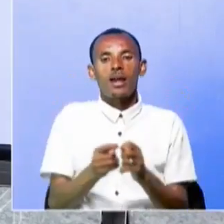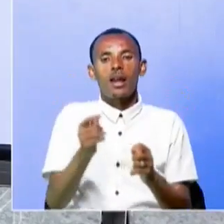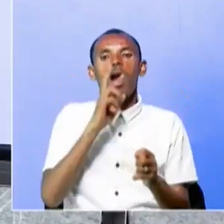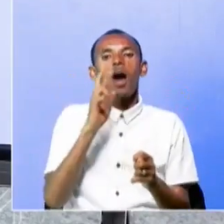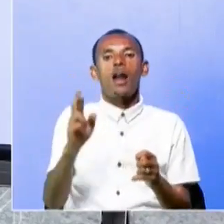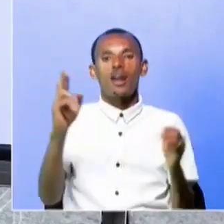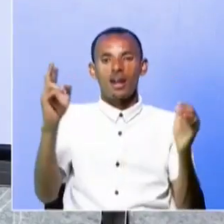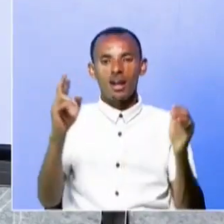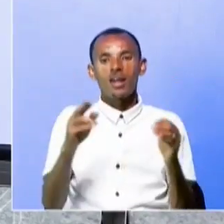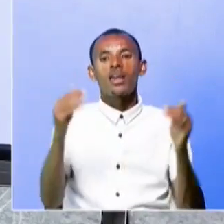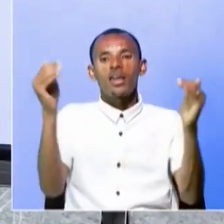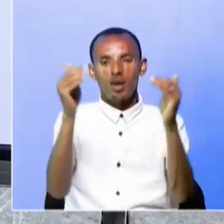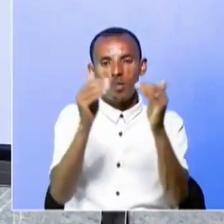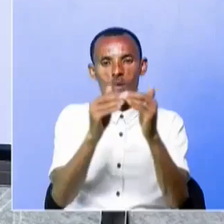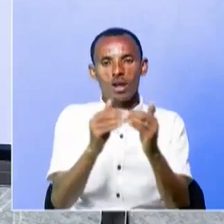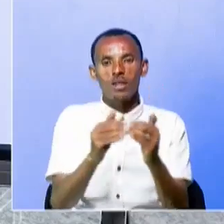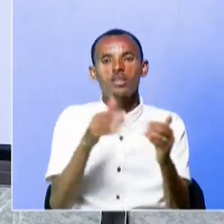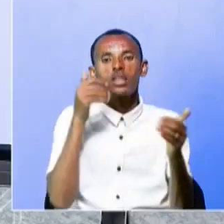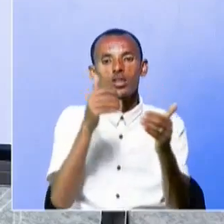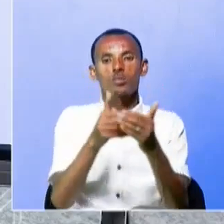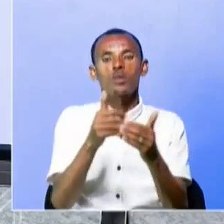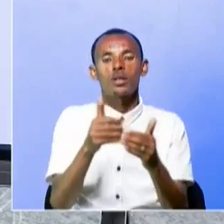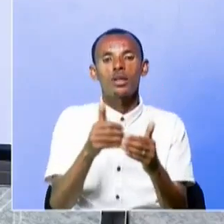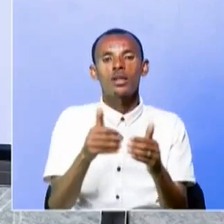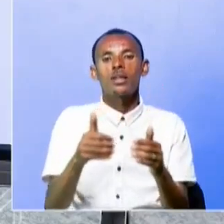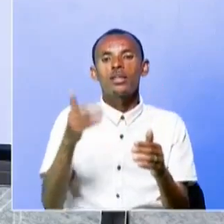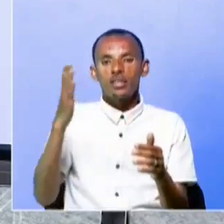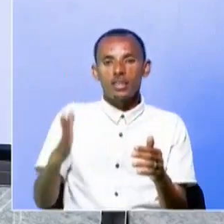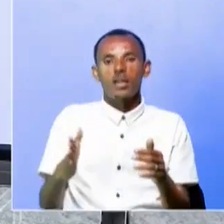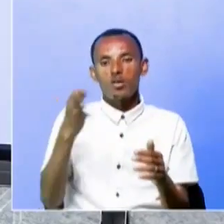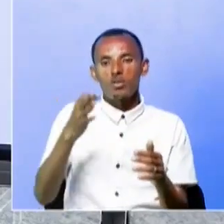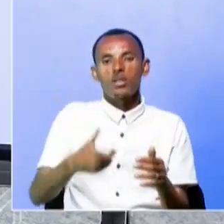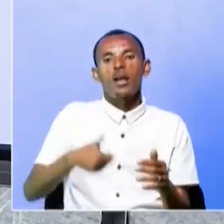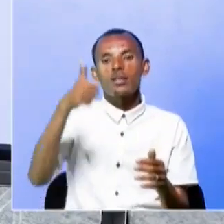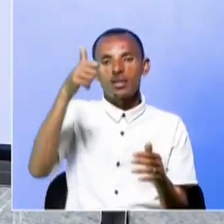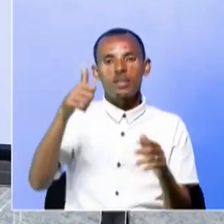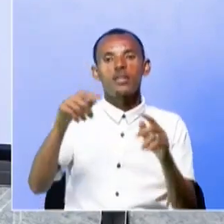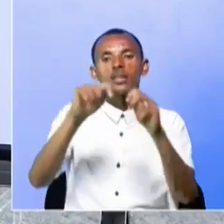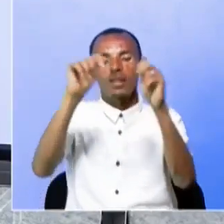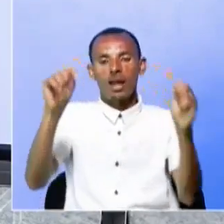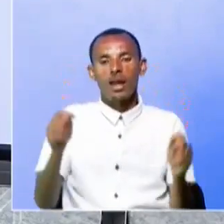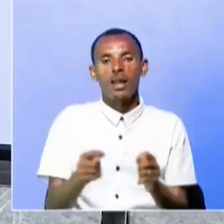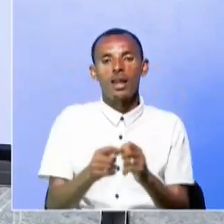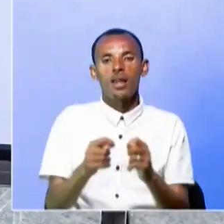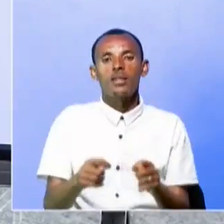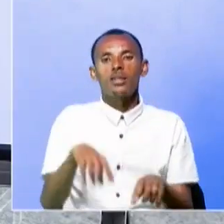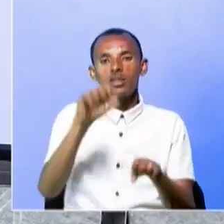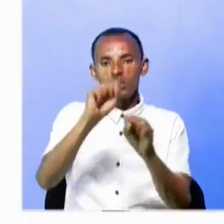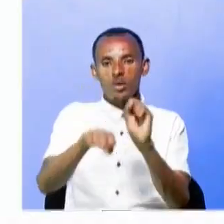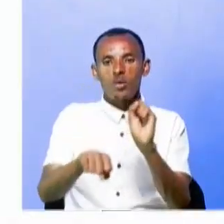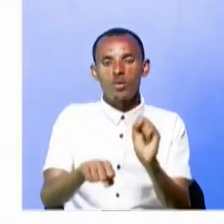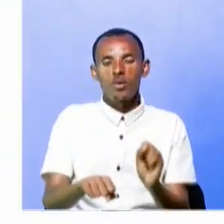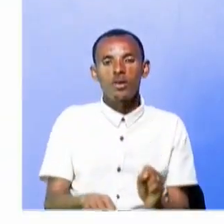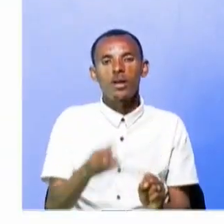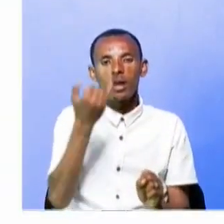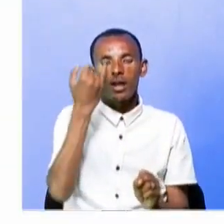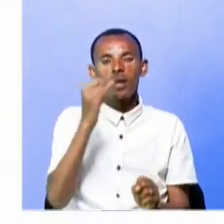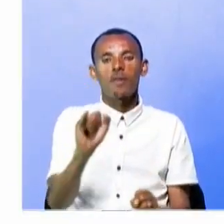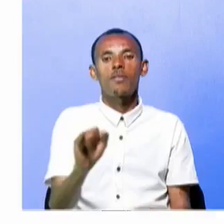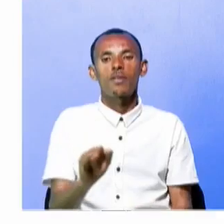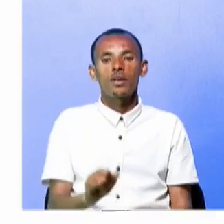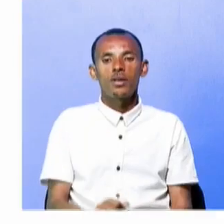are proportional to the corresponding sides of the other triangle. Okay, so if